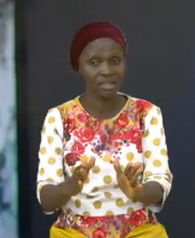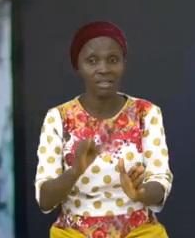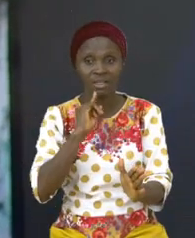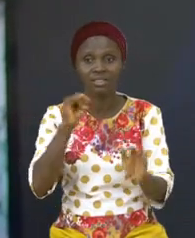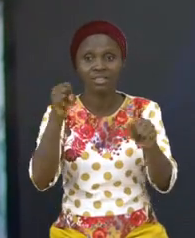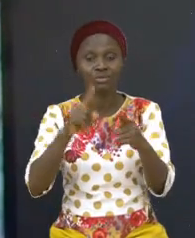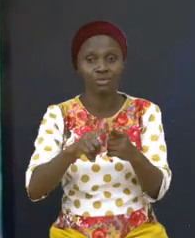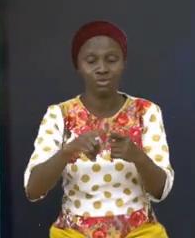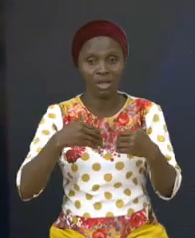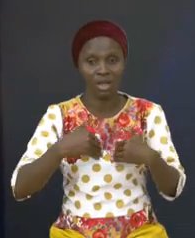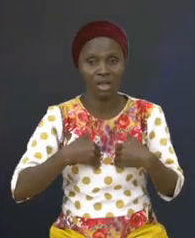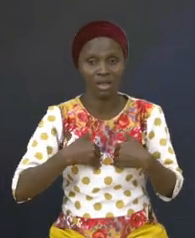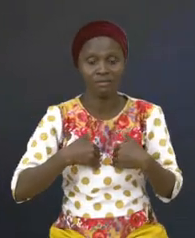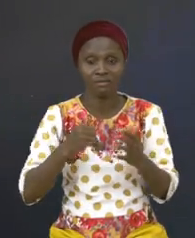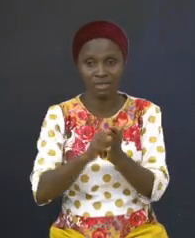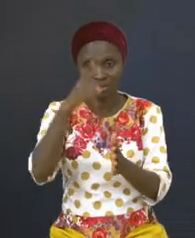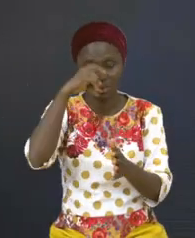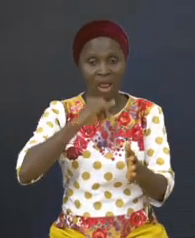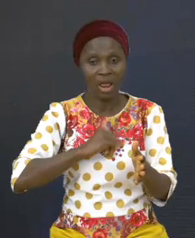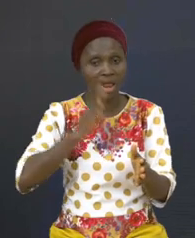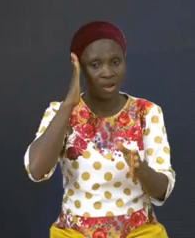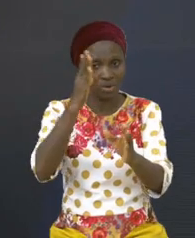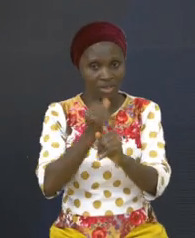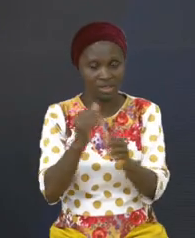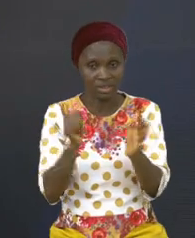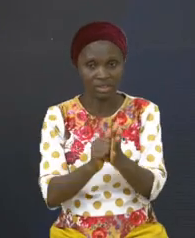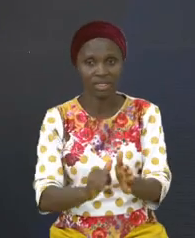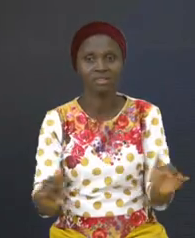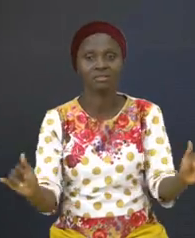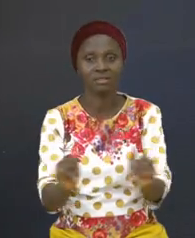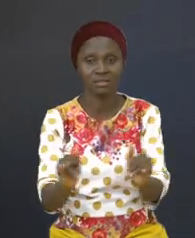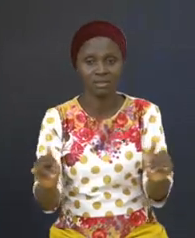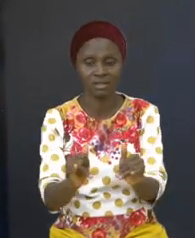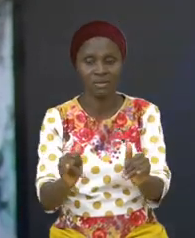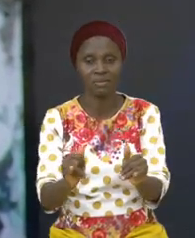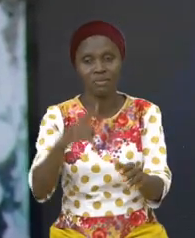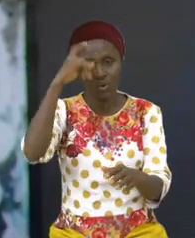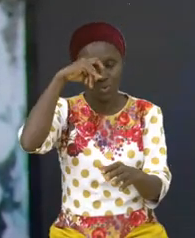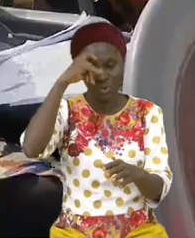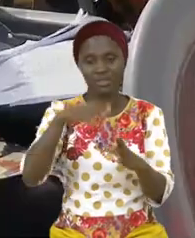I will get that same wisdom. I'm talking to you.